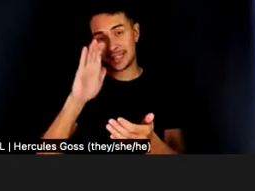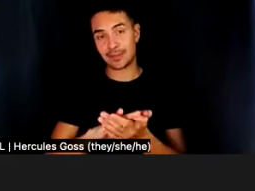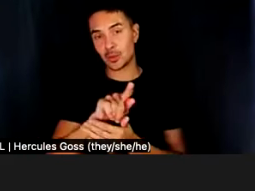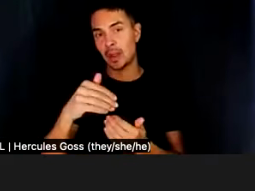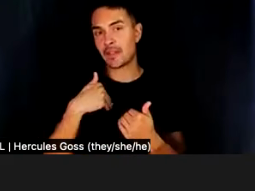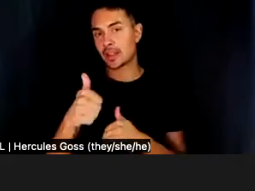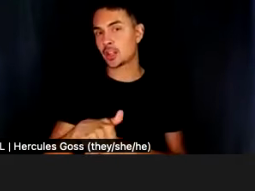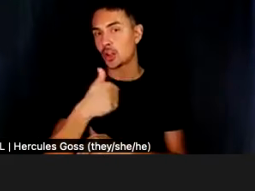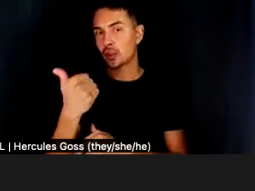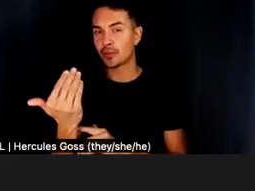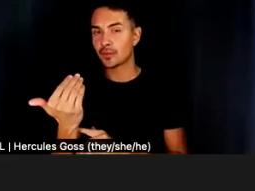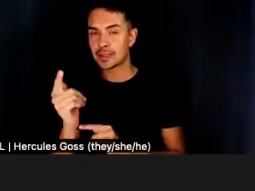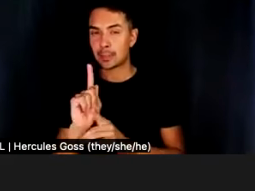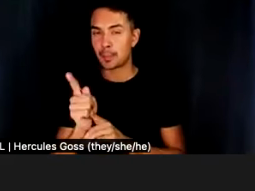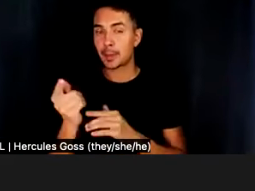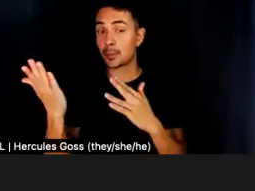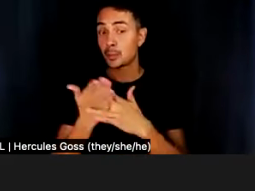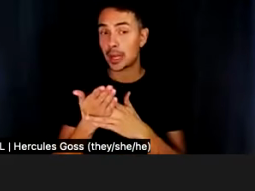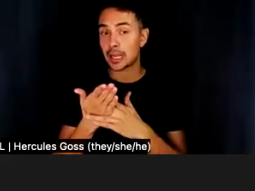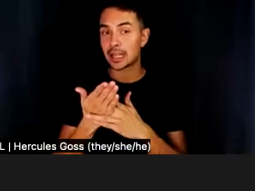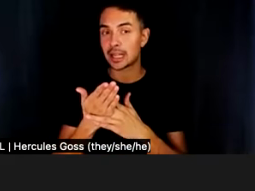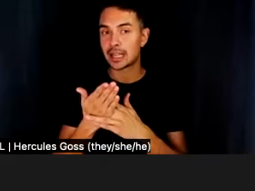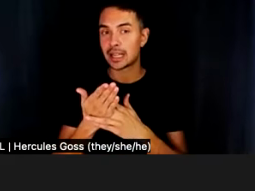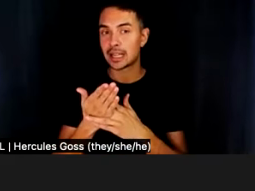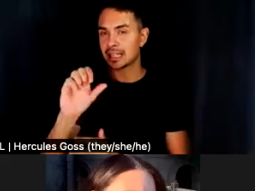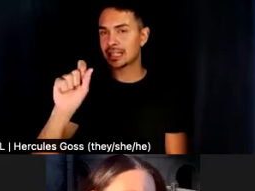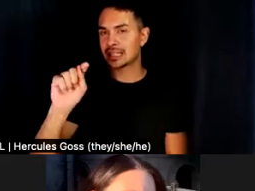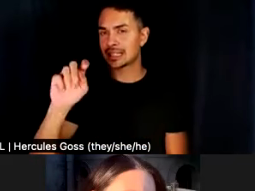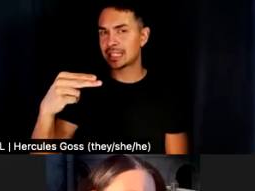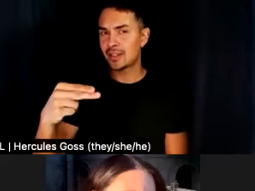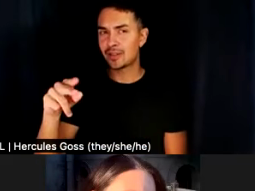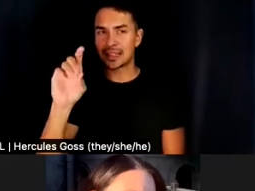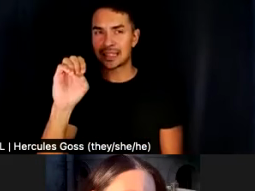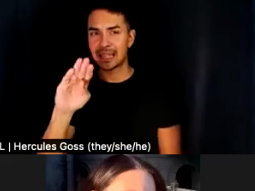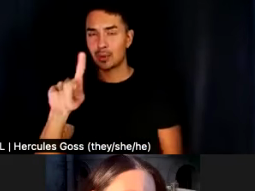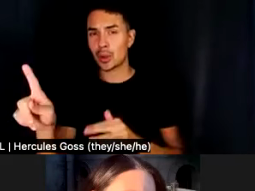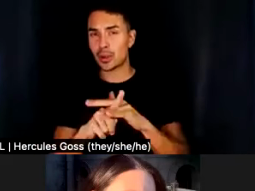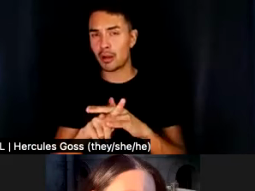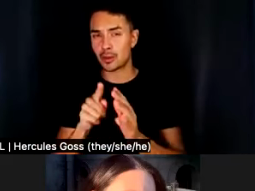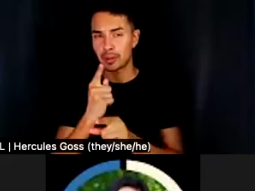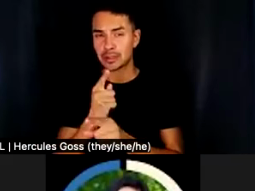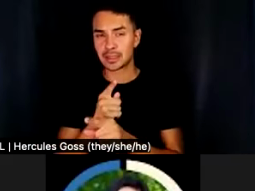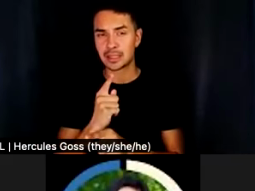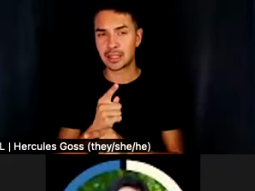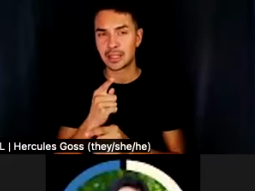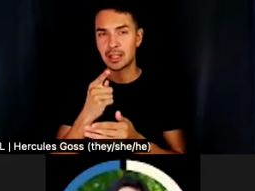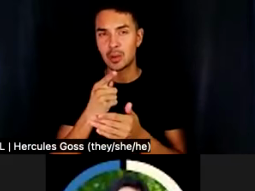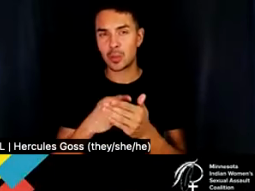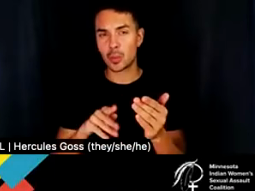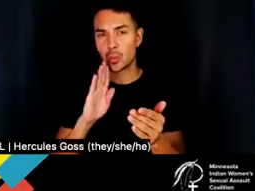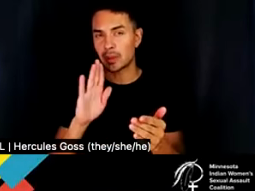another 15-minute break. Don't know if Steph or Deb are coming on, but so what would that be?